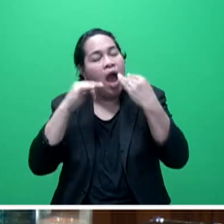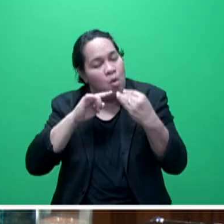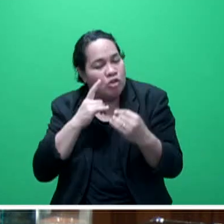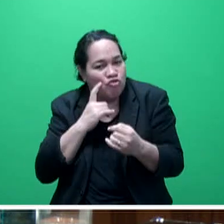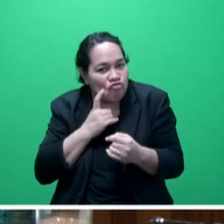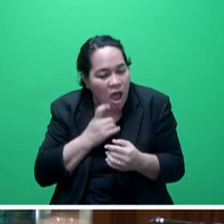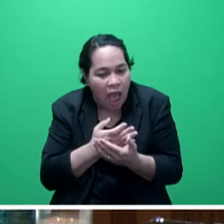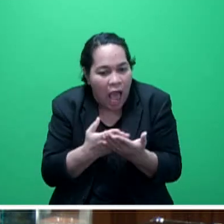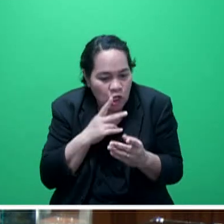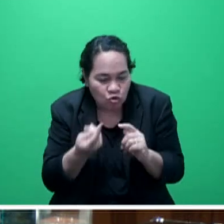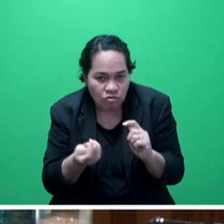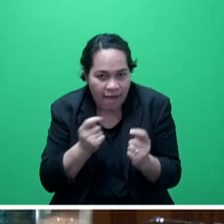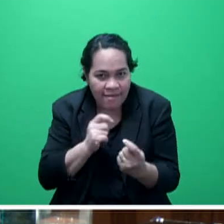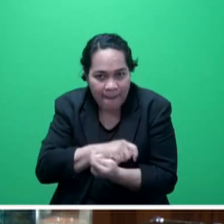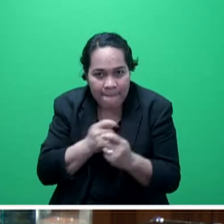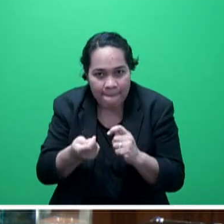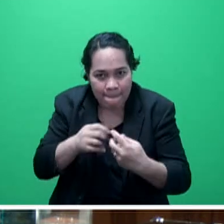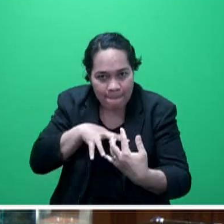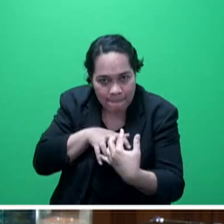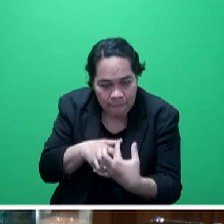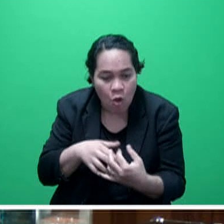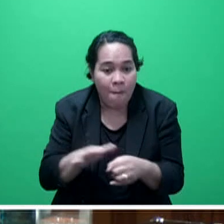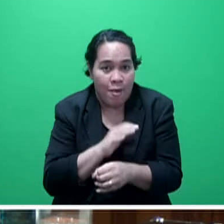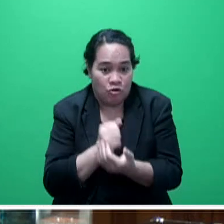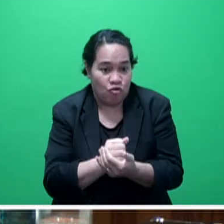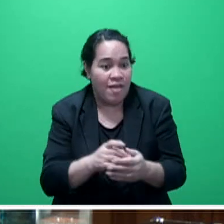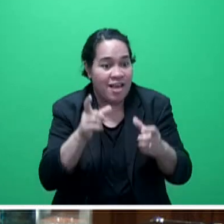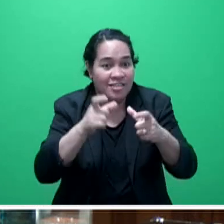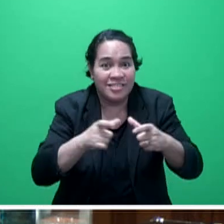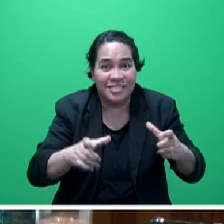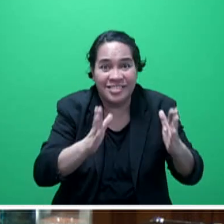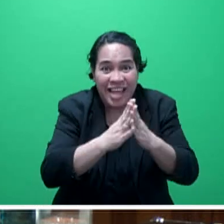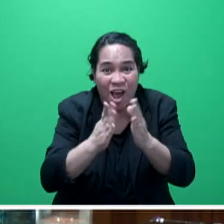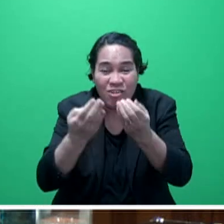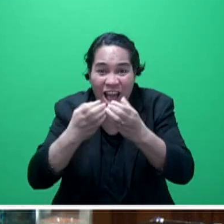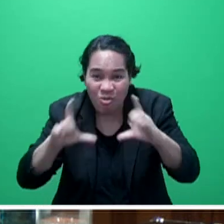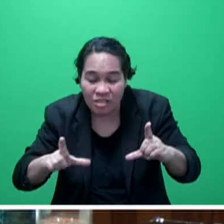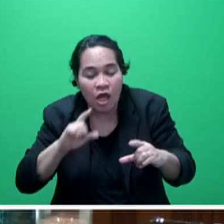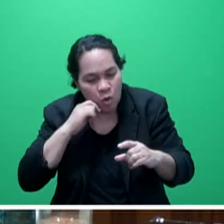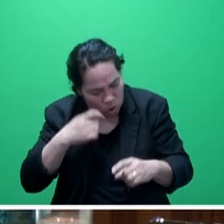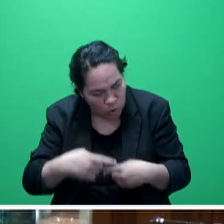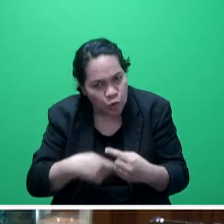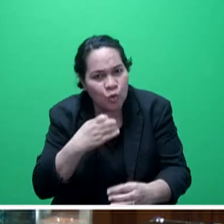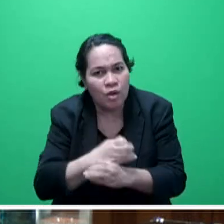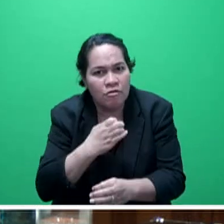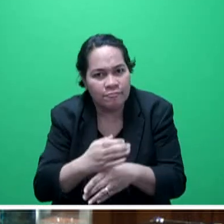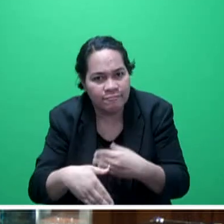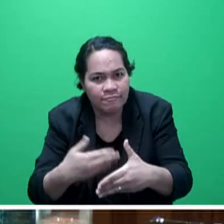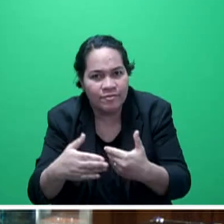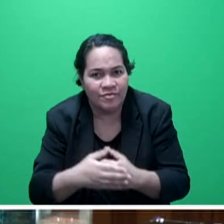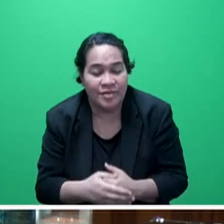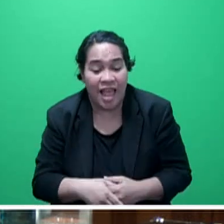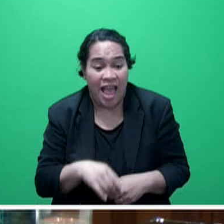to adapt and make sure that council services continue to function as best as possible. As a result, our